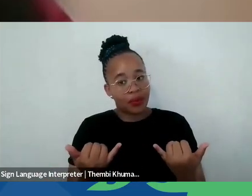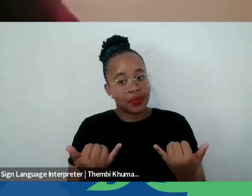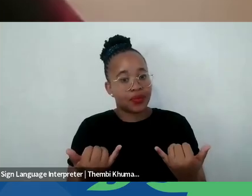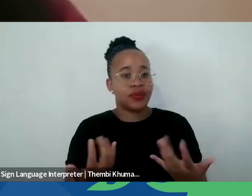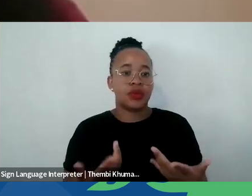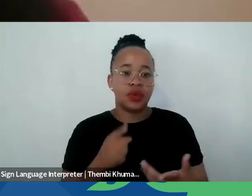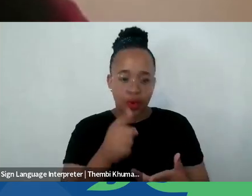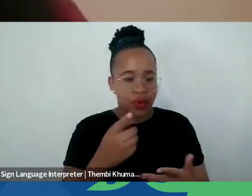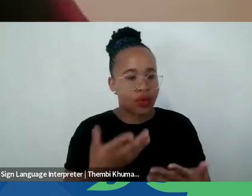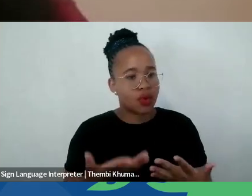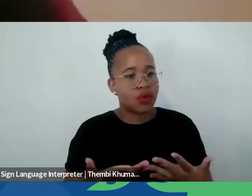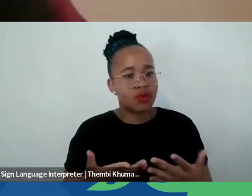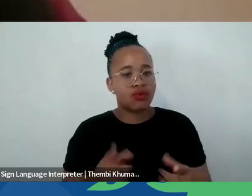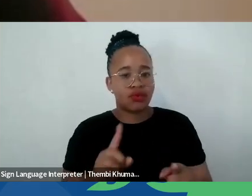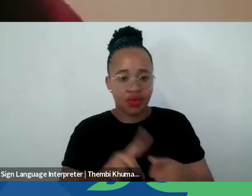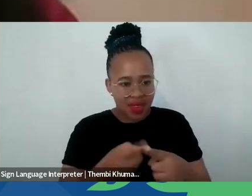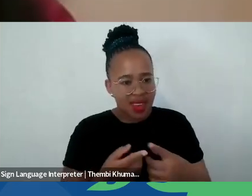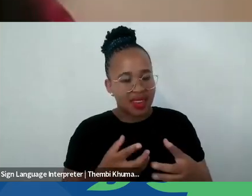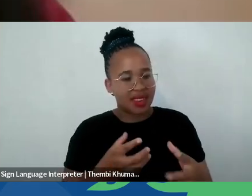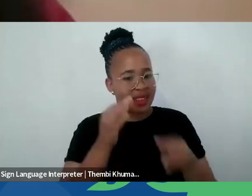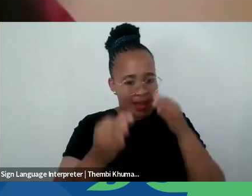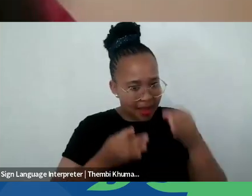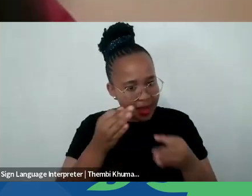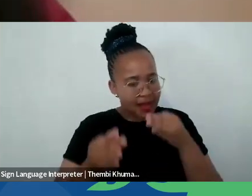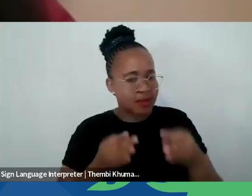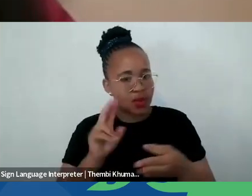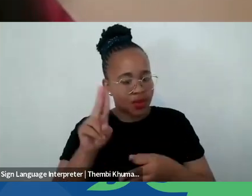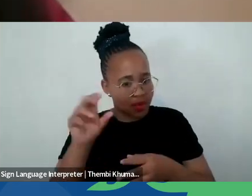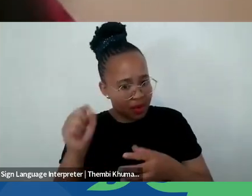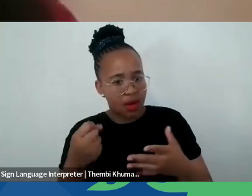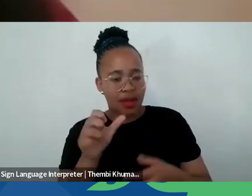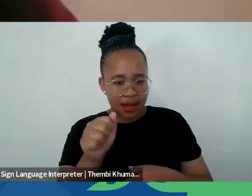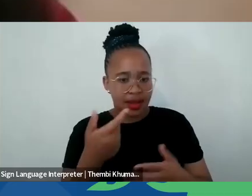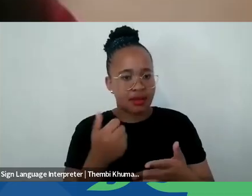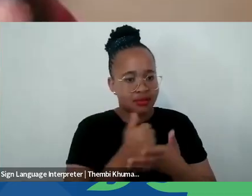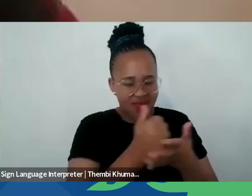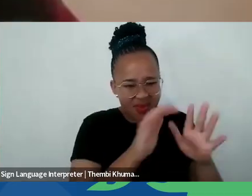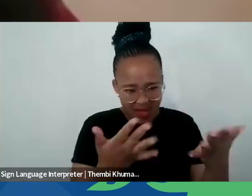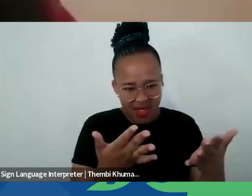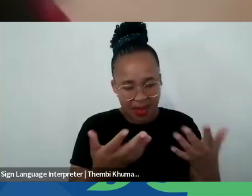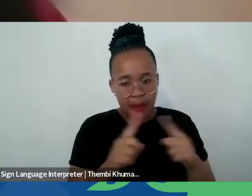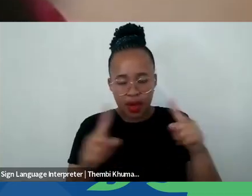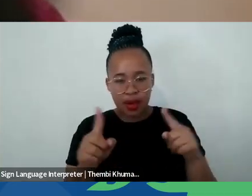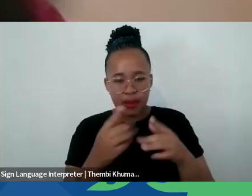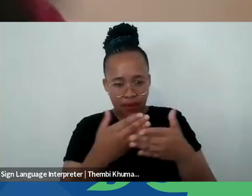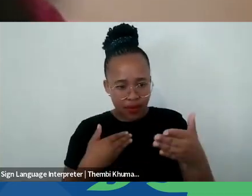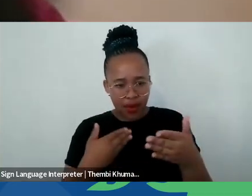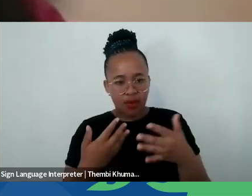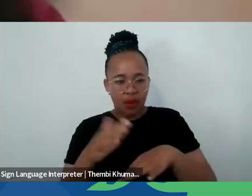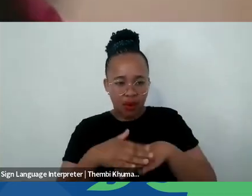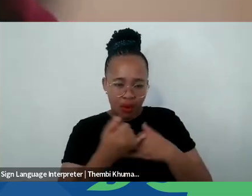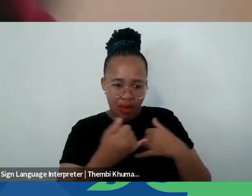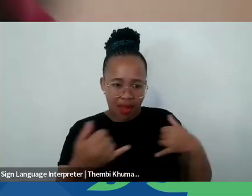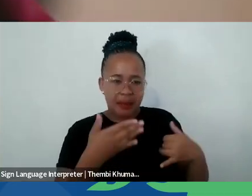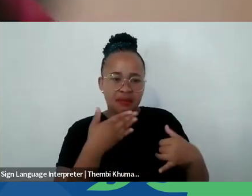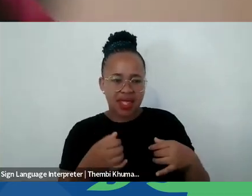experienced the US aid exit and how that impacted your program. Before we go into the chat, do you want to touch base on that a little bit